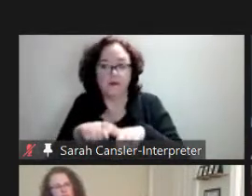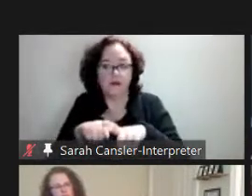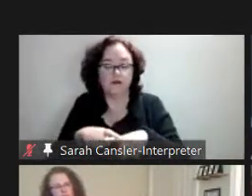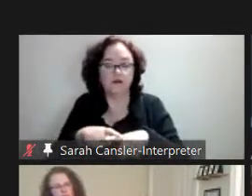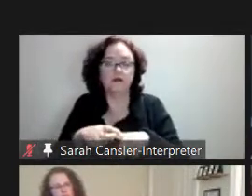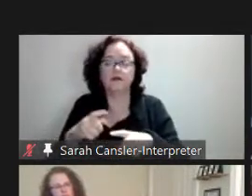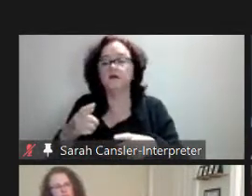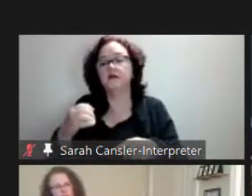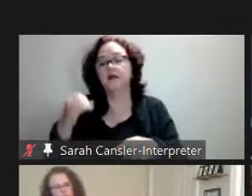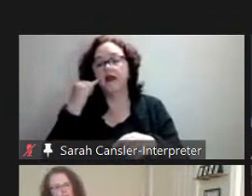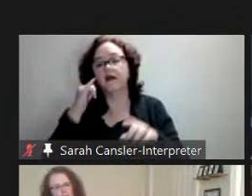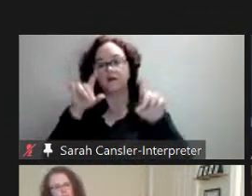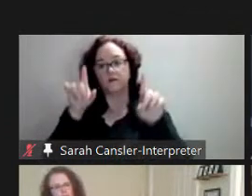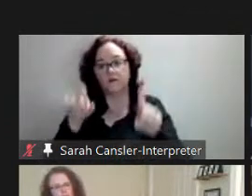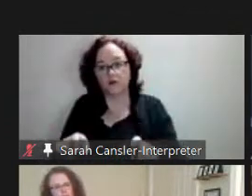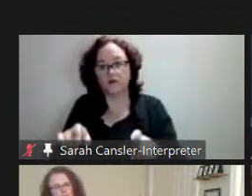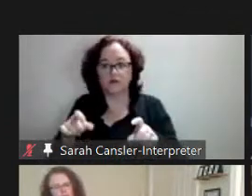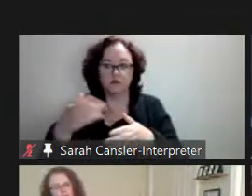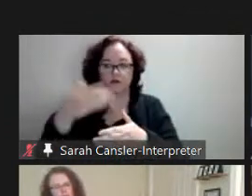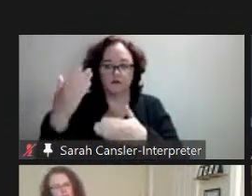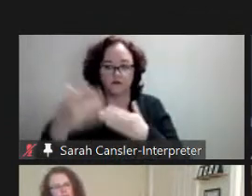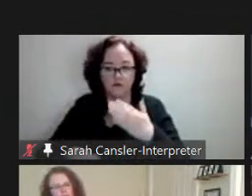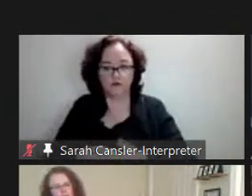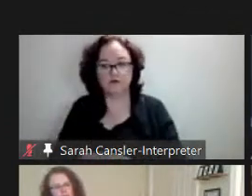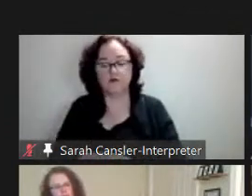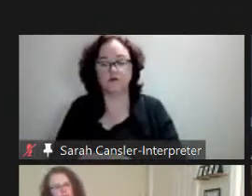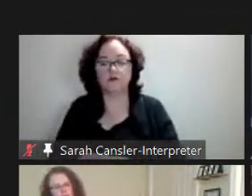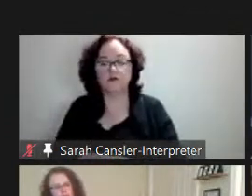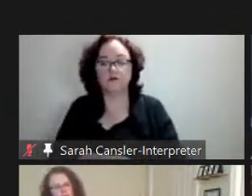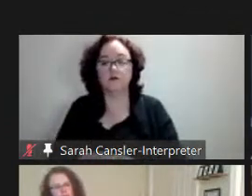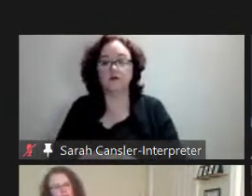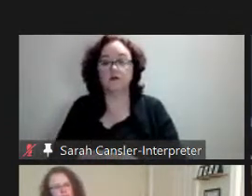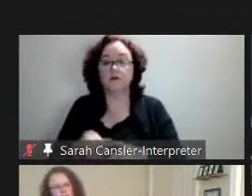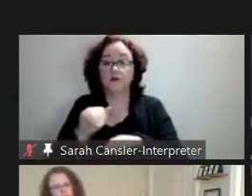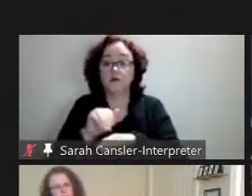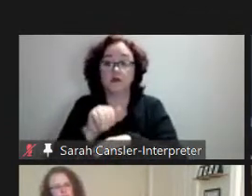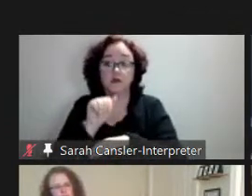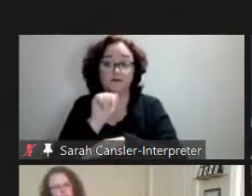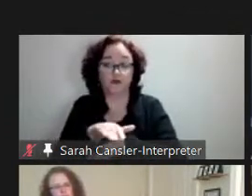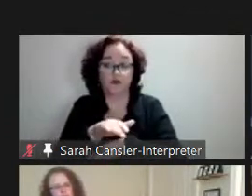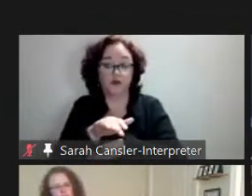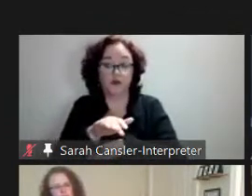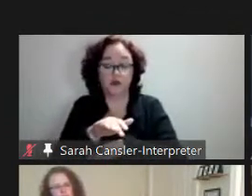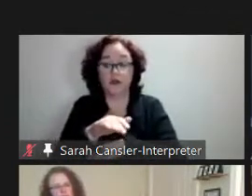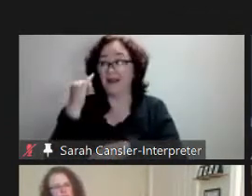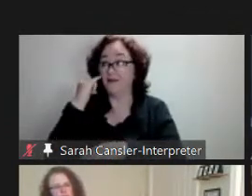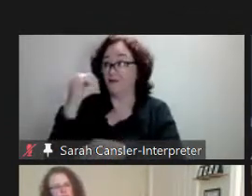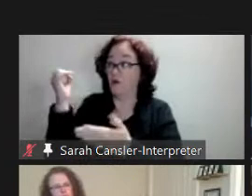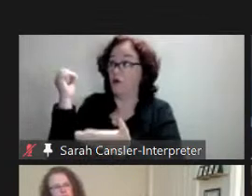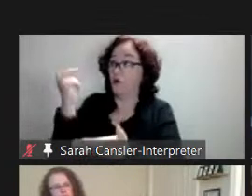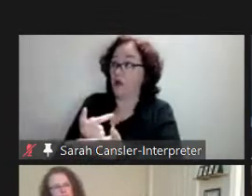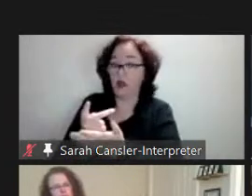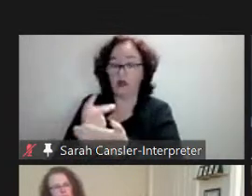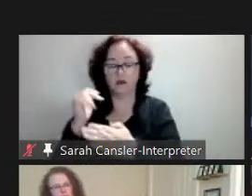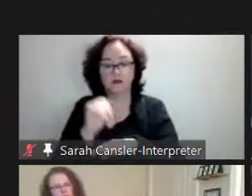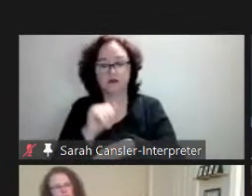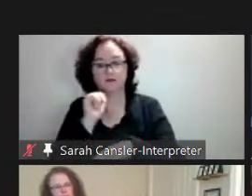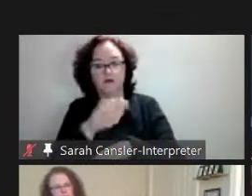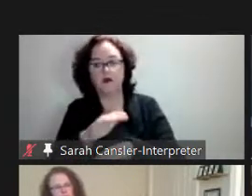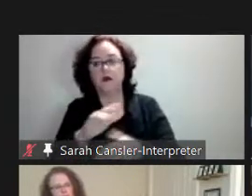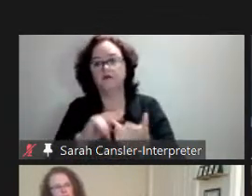prototype testing. Delivery schedule, once we do say okay to start production delivery, is about 10 cars per